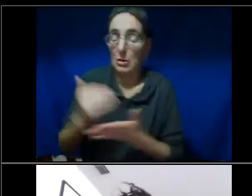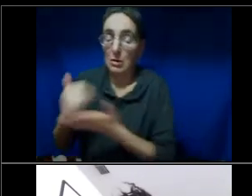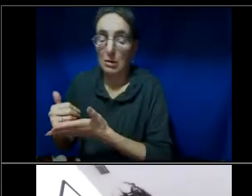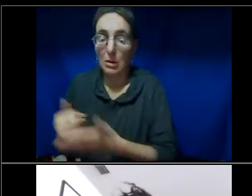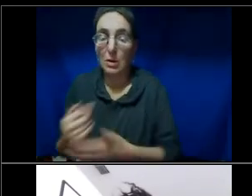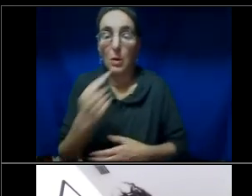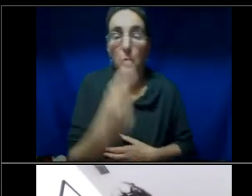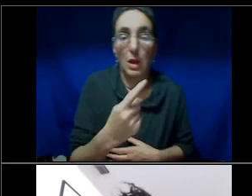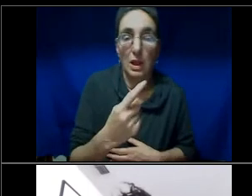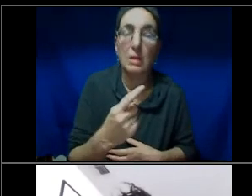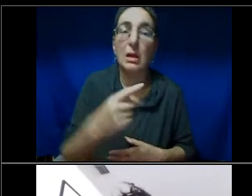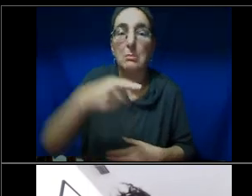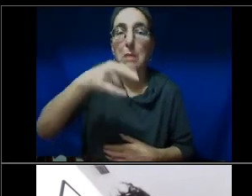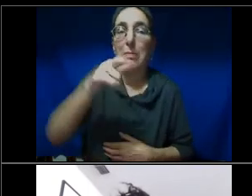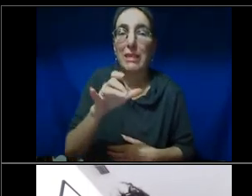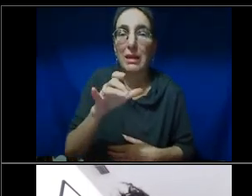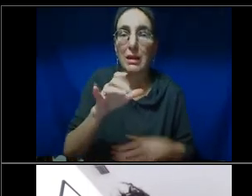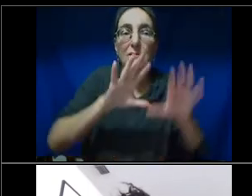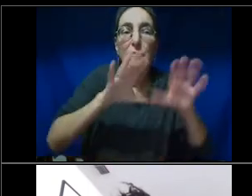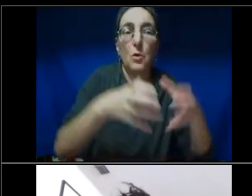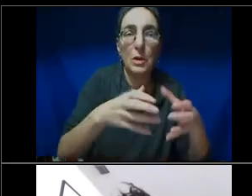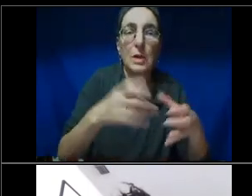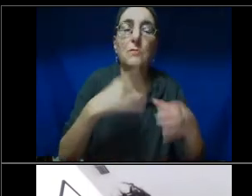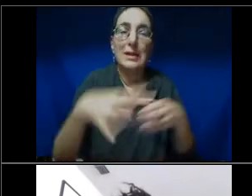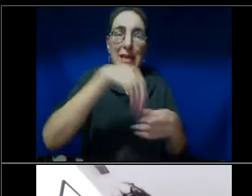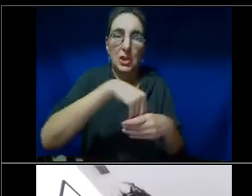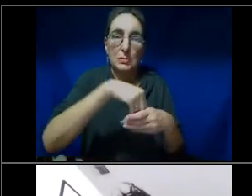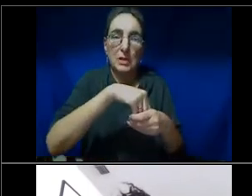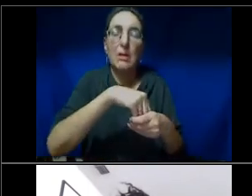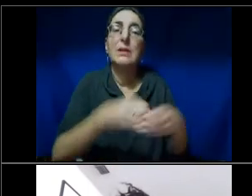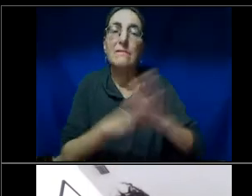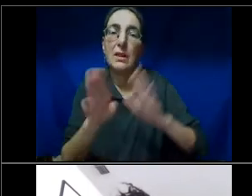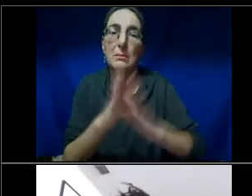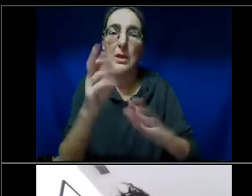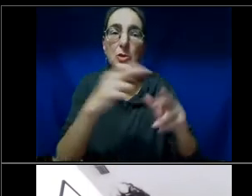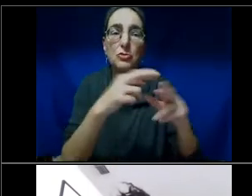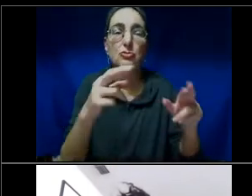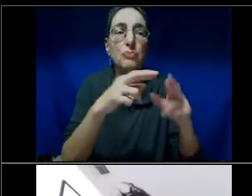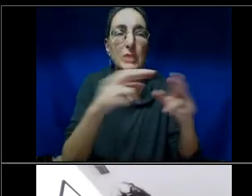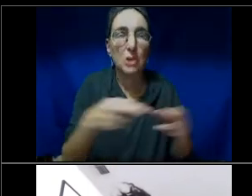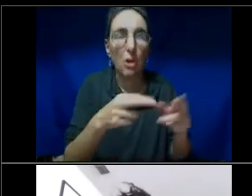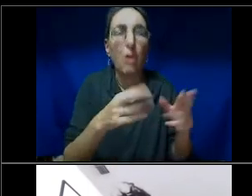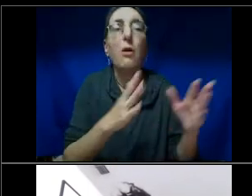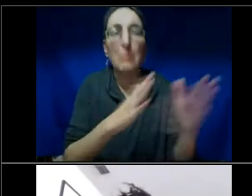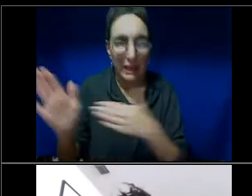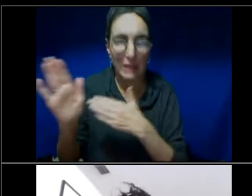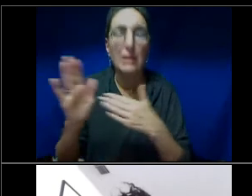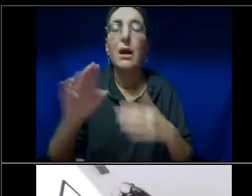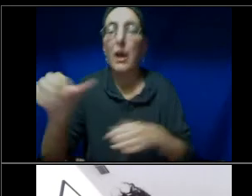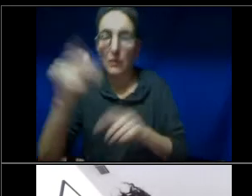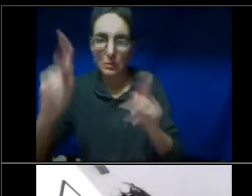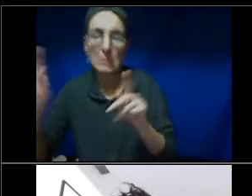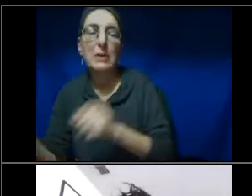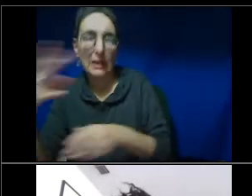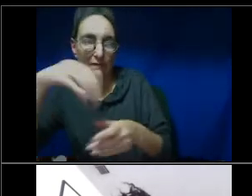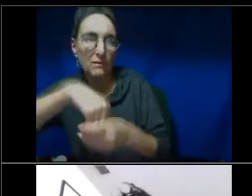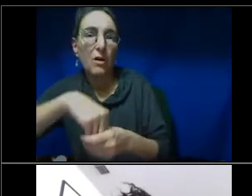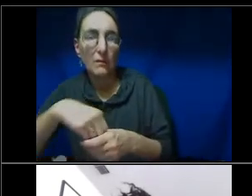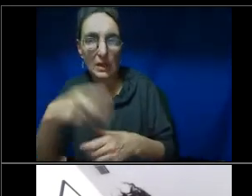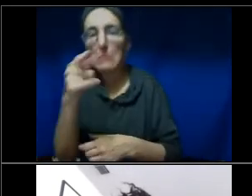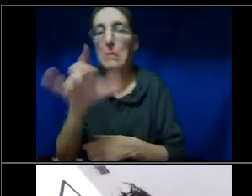a public forum for engagement on the development of the regional plan, where others can engage in that conversation in a public forum.